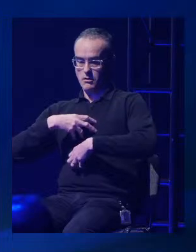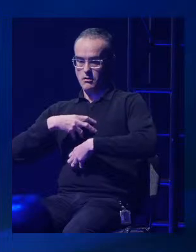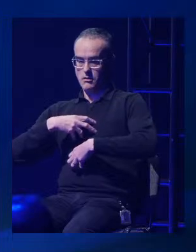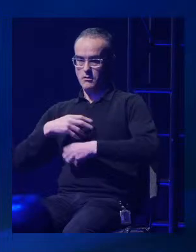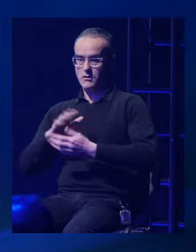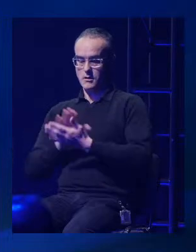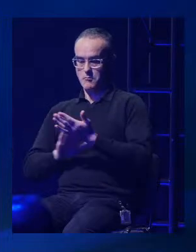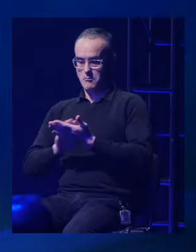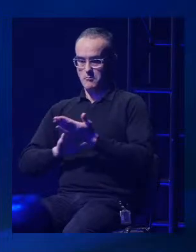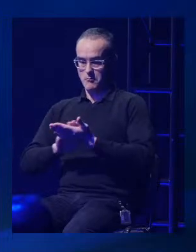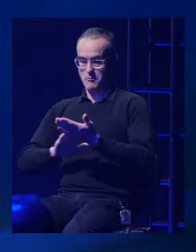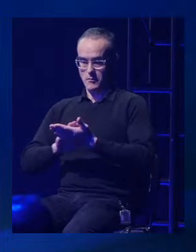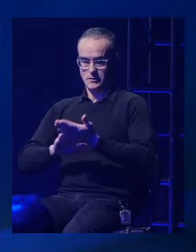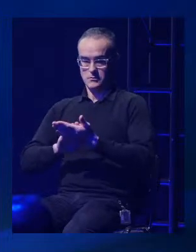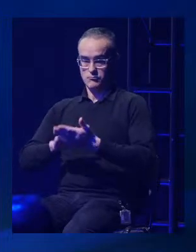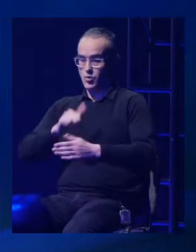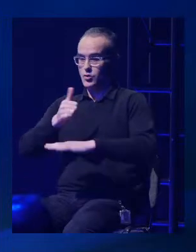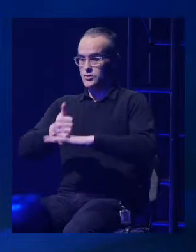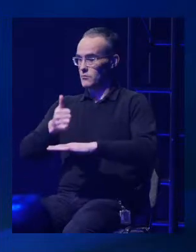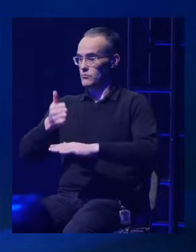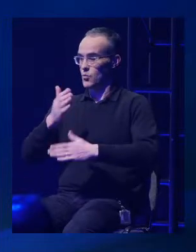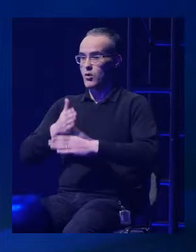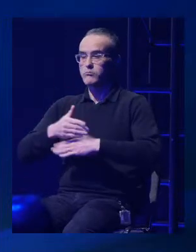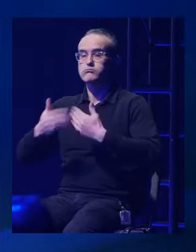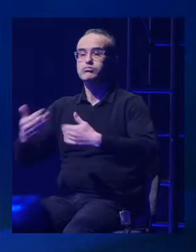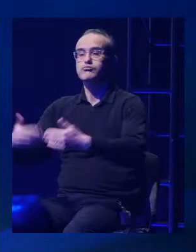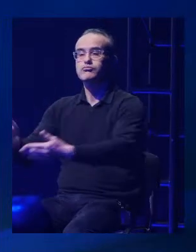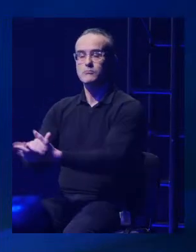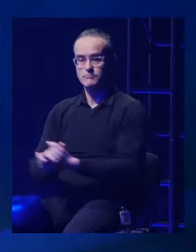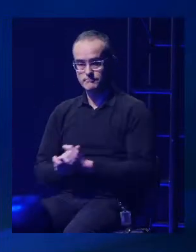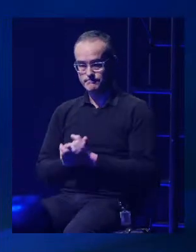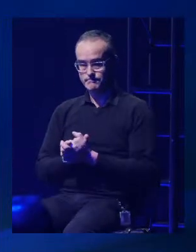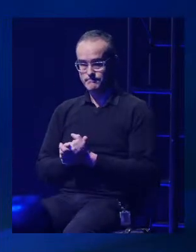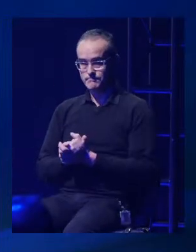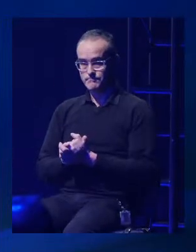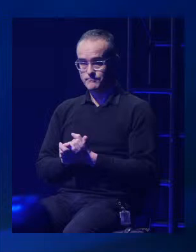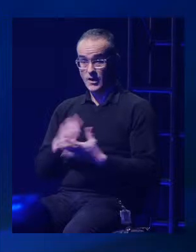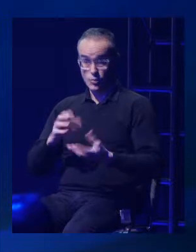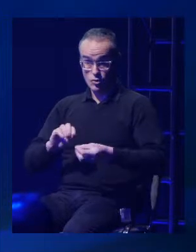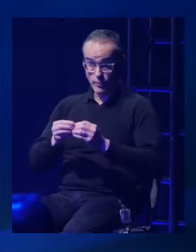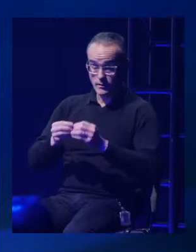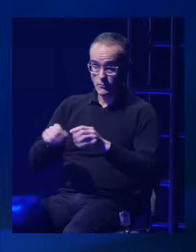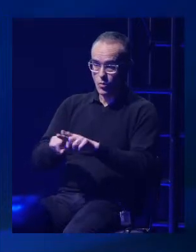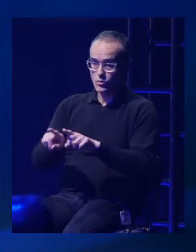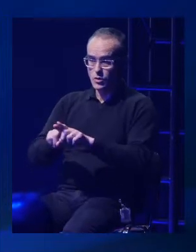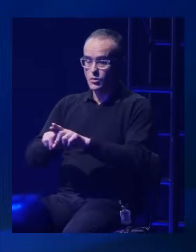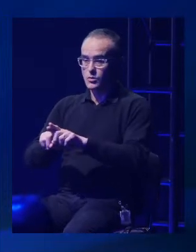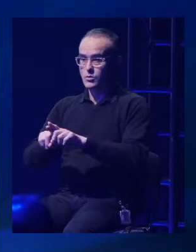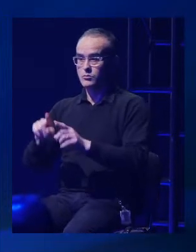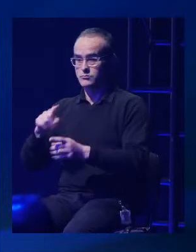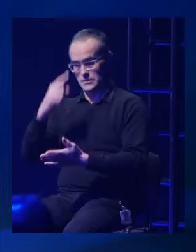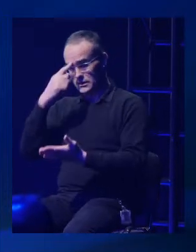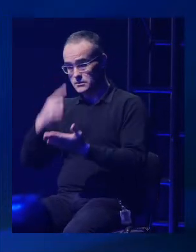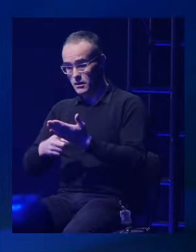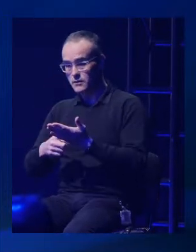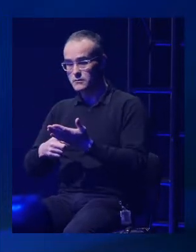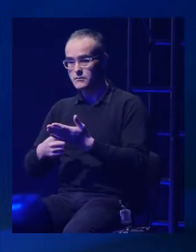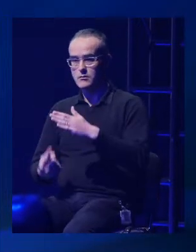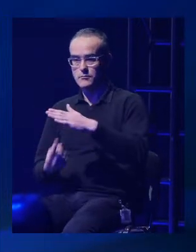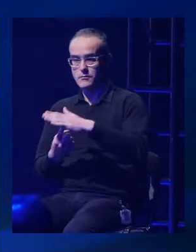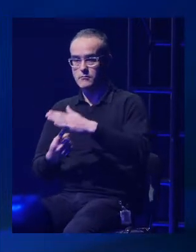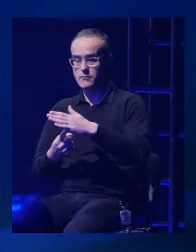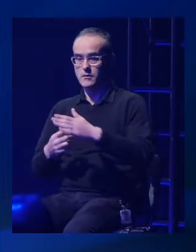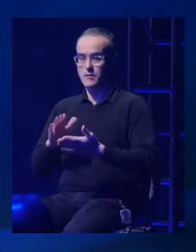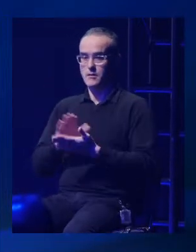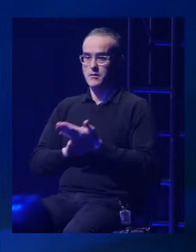is really, really important. Creating and communicating is really important. So we're going to be able to provide